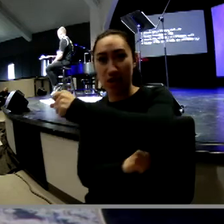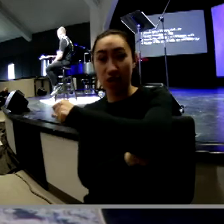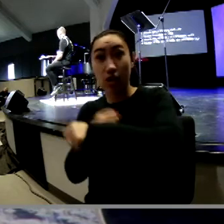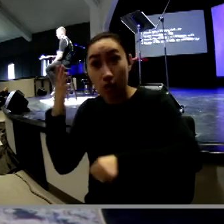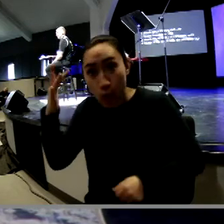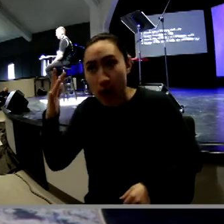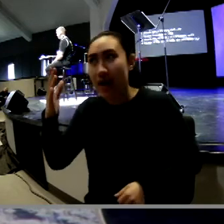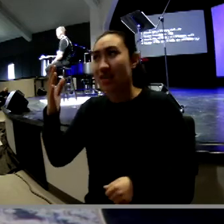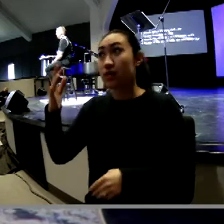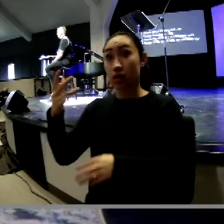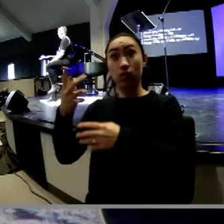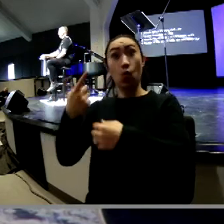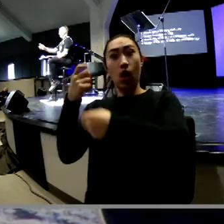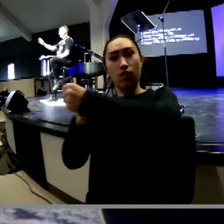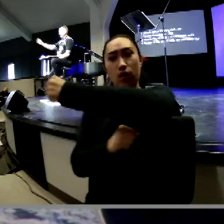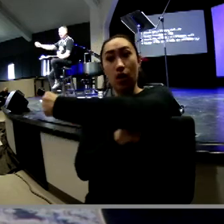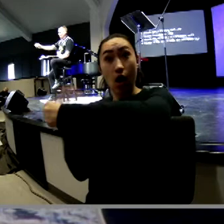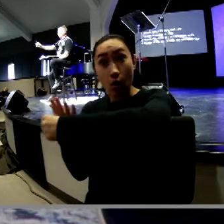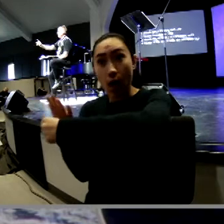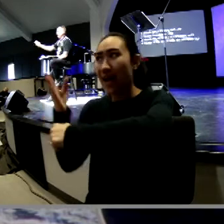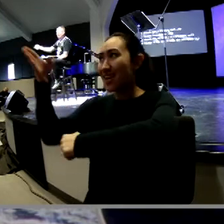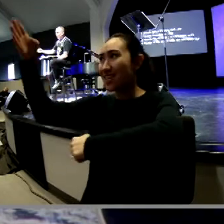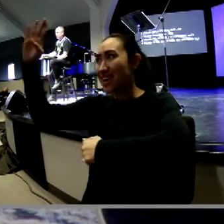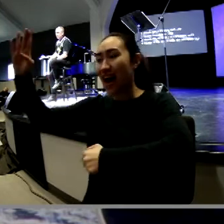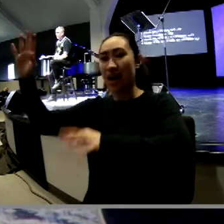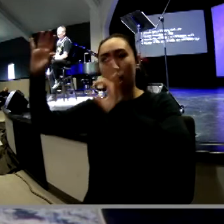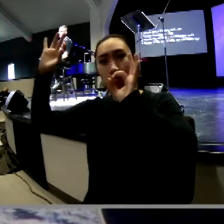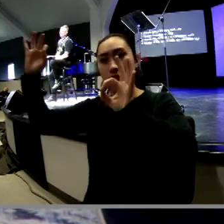There's provision, and it's not to belittle the need if you